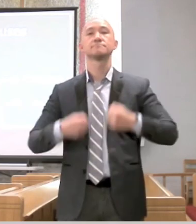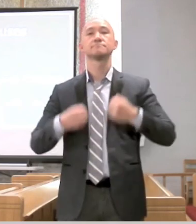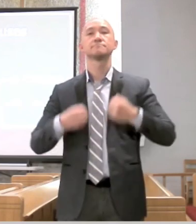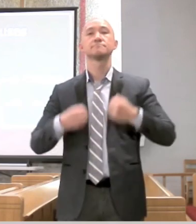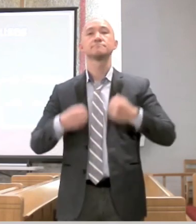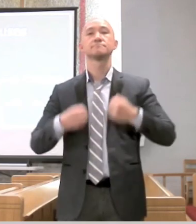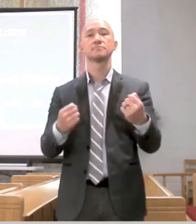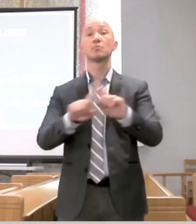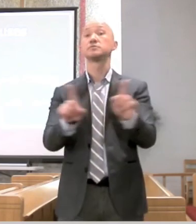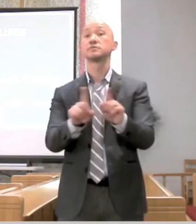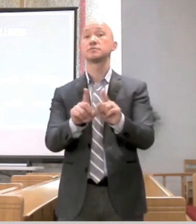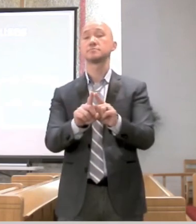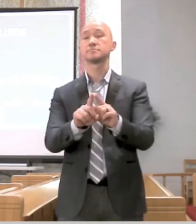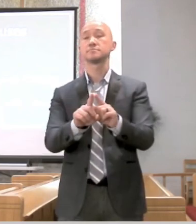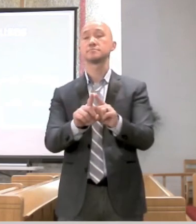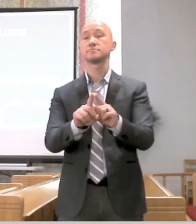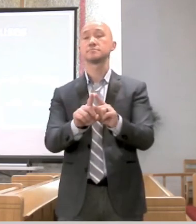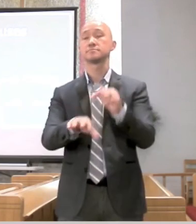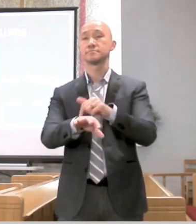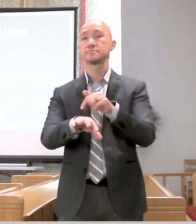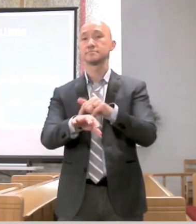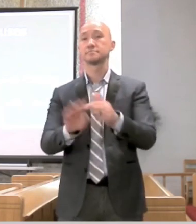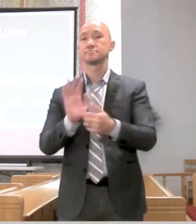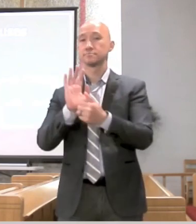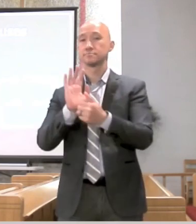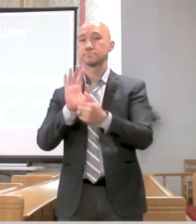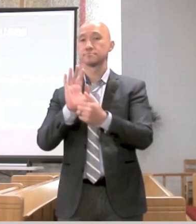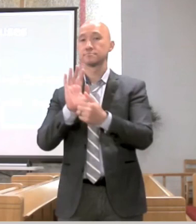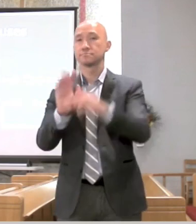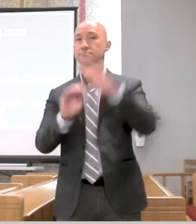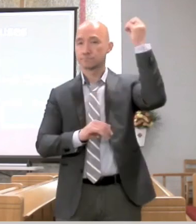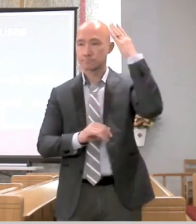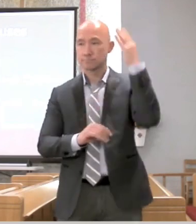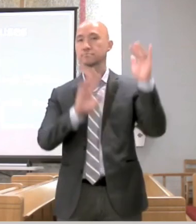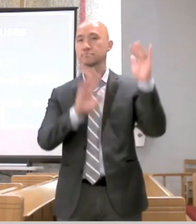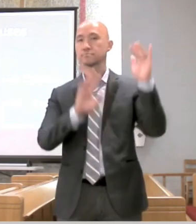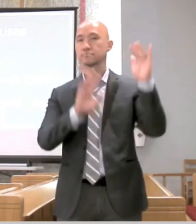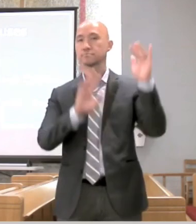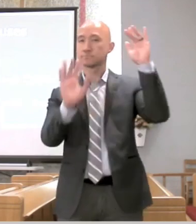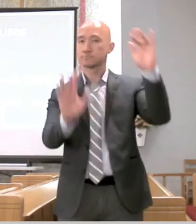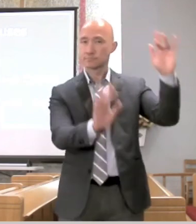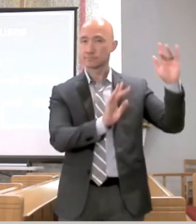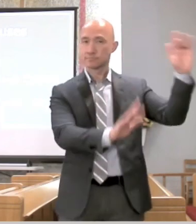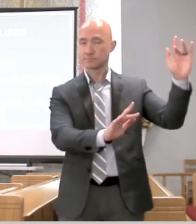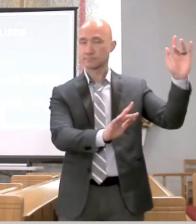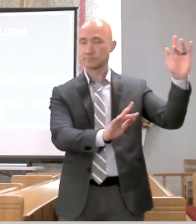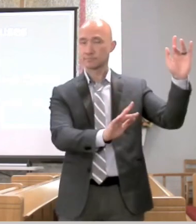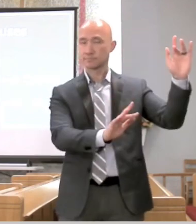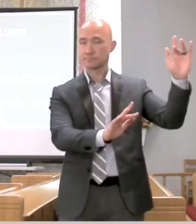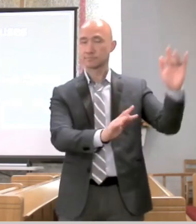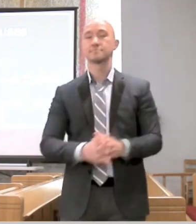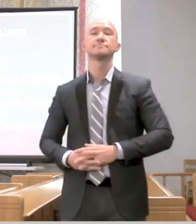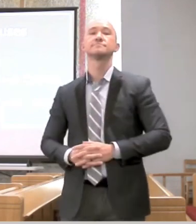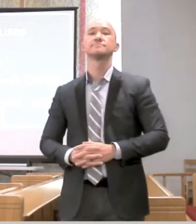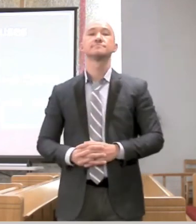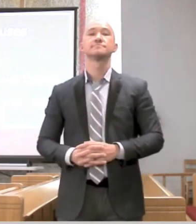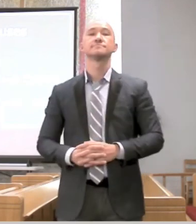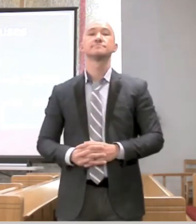be gracious to the weak. Be gracious to those who are oppressed, because you are under